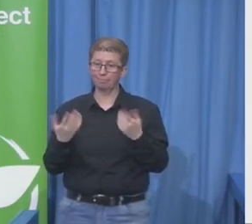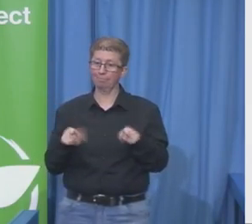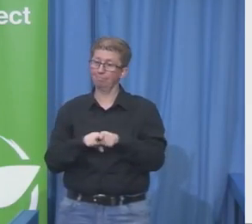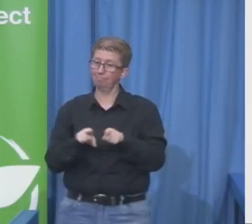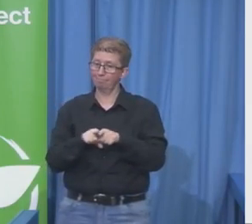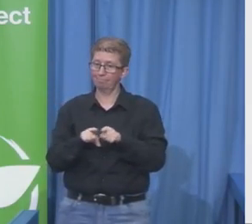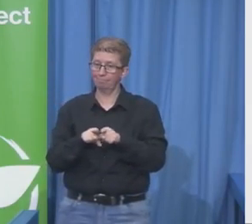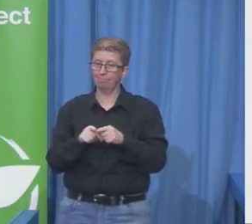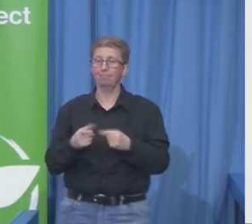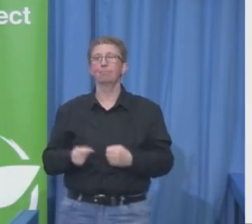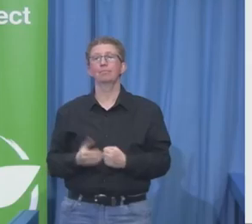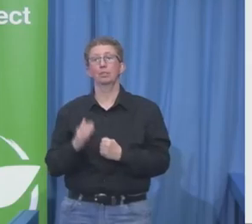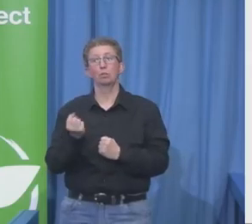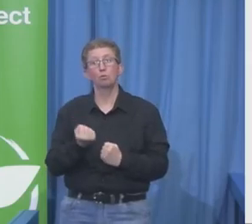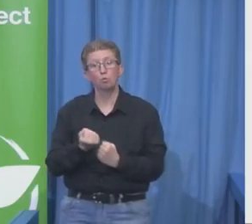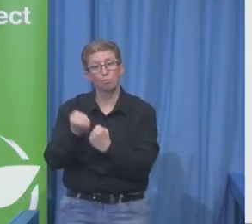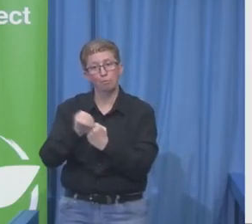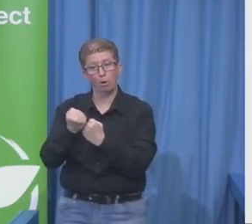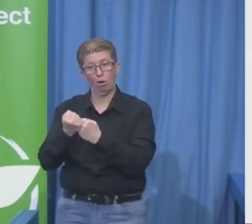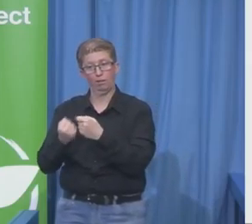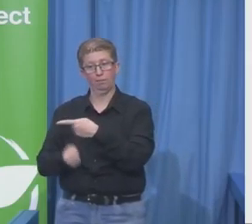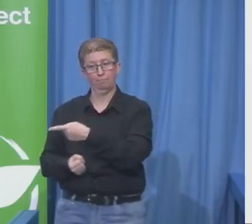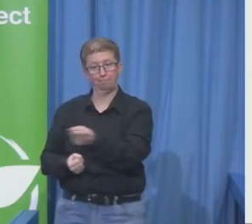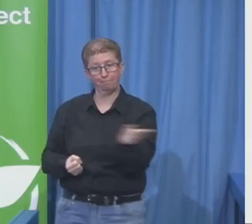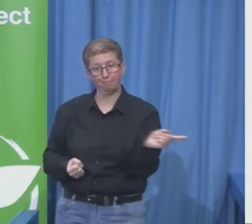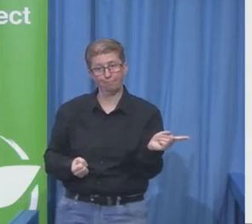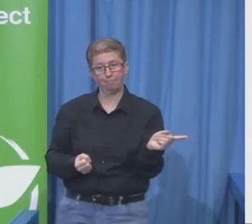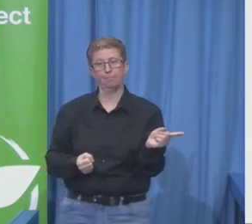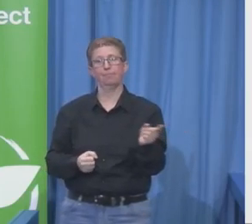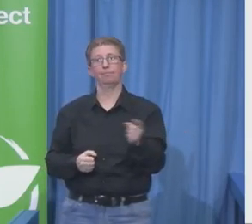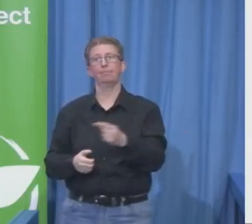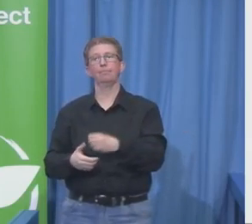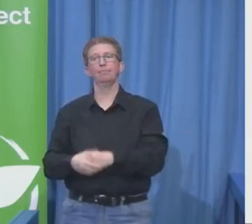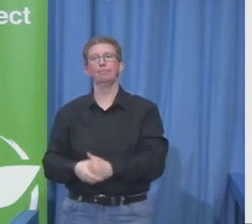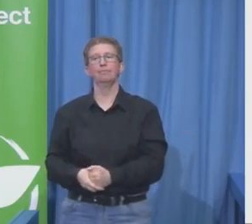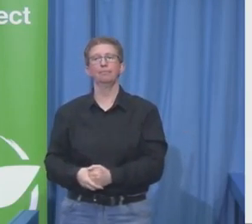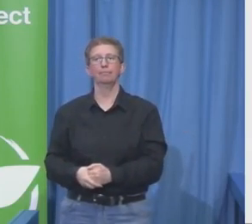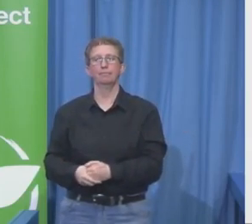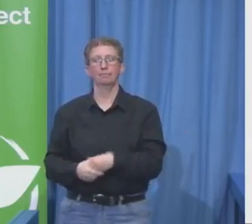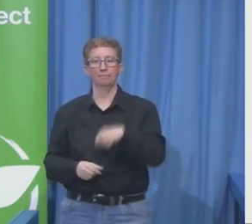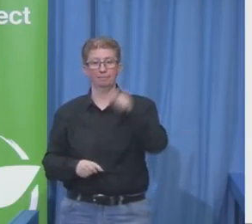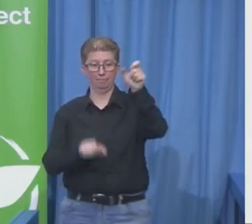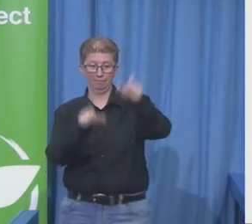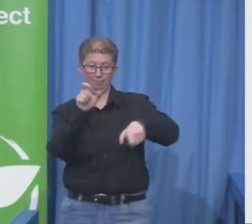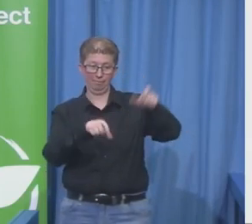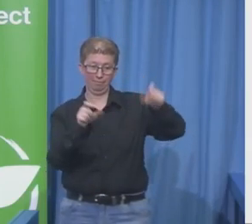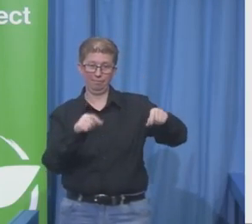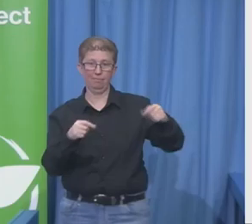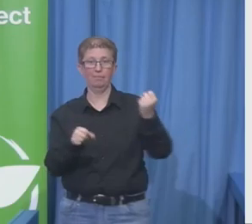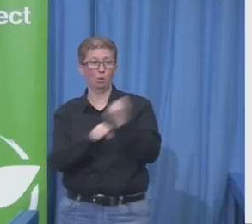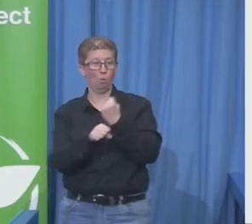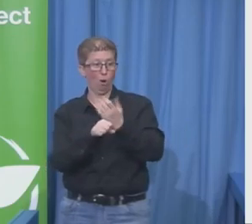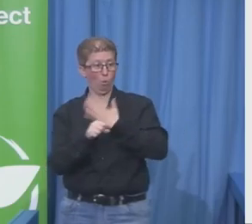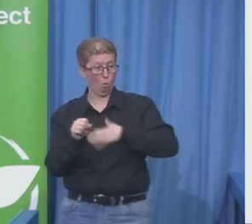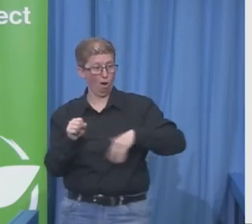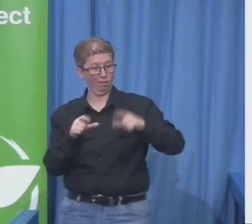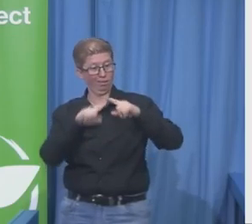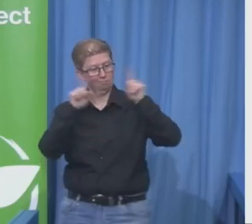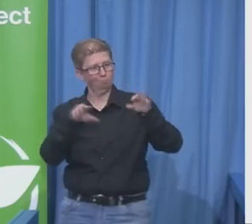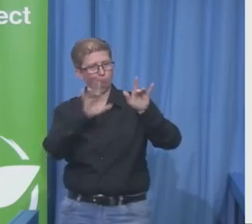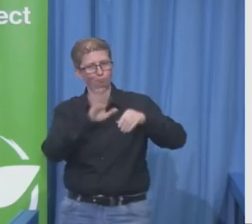we hired 8 candidates of the 28 participants to IBM.